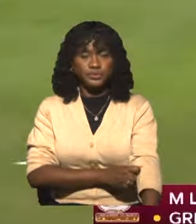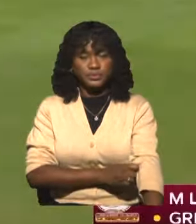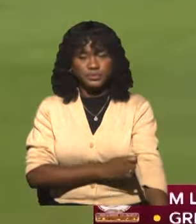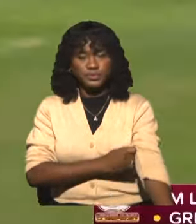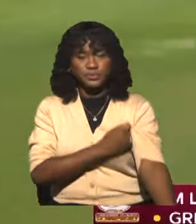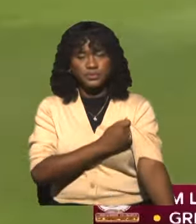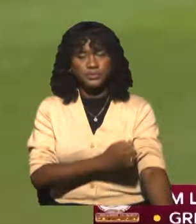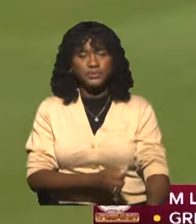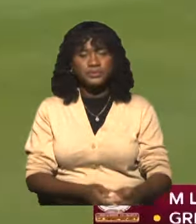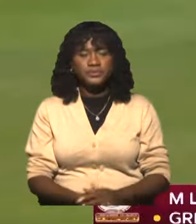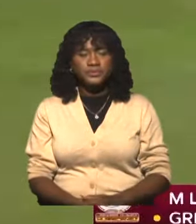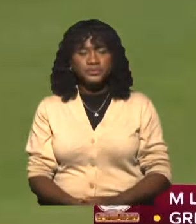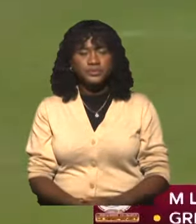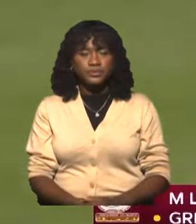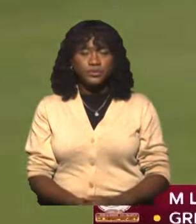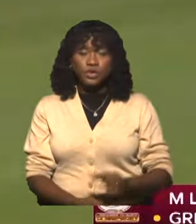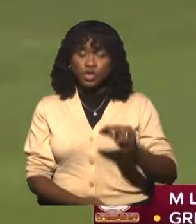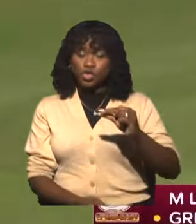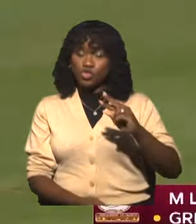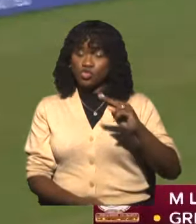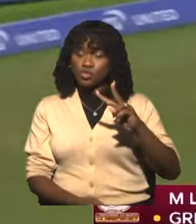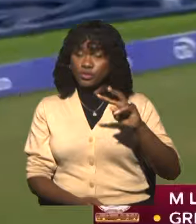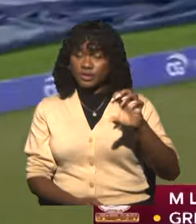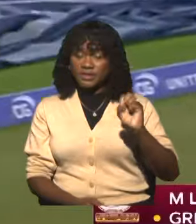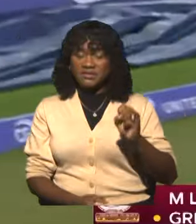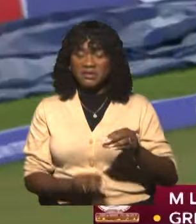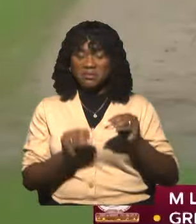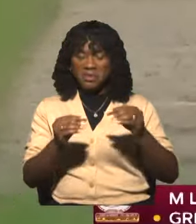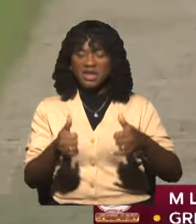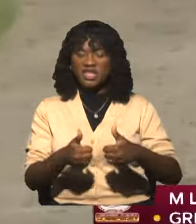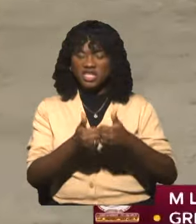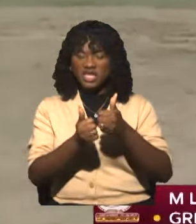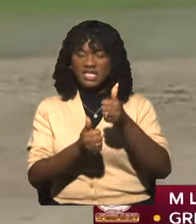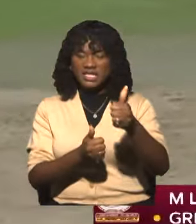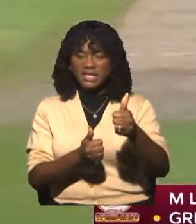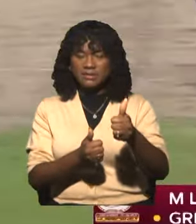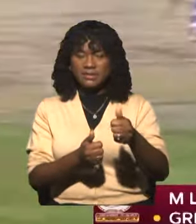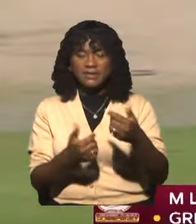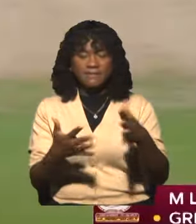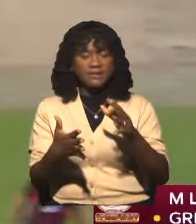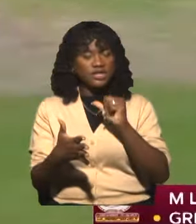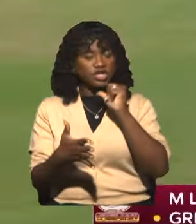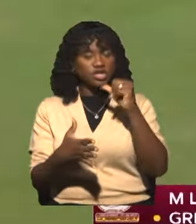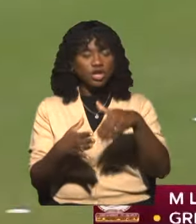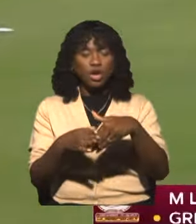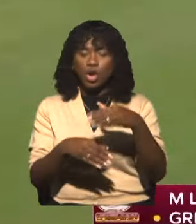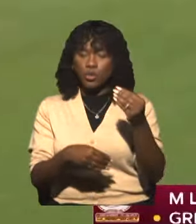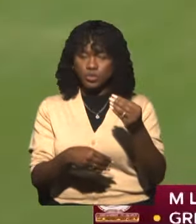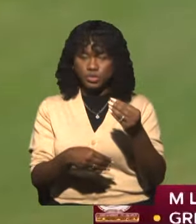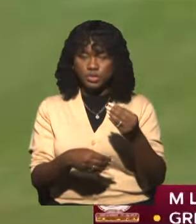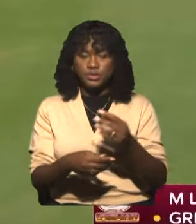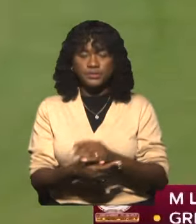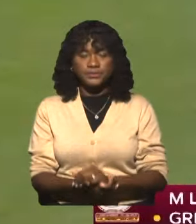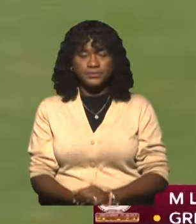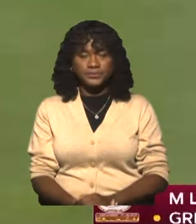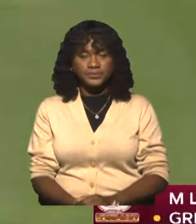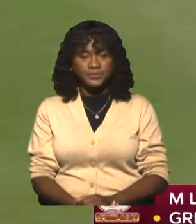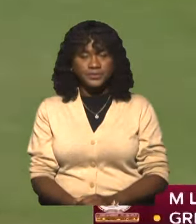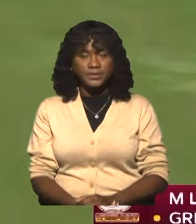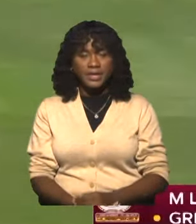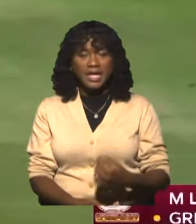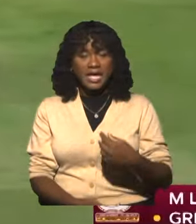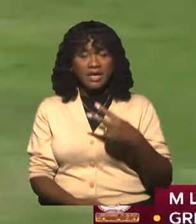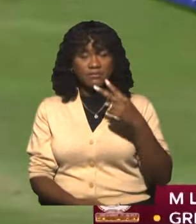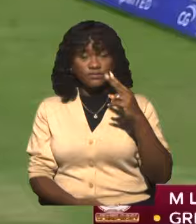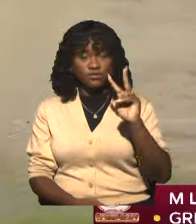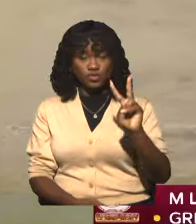of his career, Justin Greaves put a challenge on himself to finish not out in as many games as possible. With 2